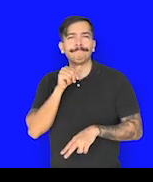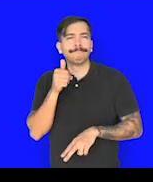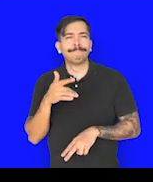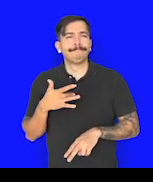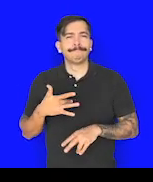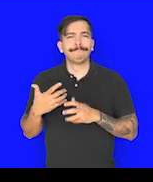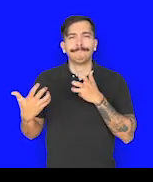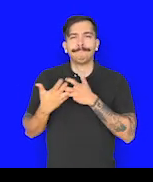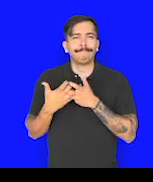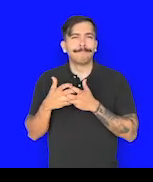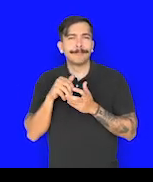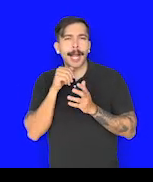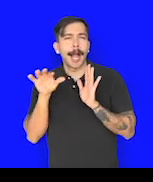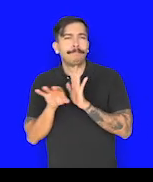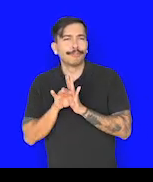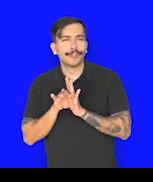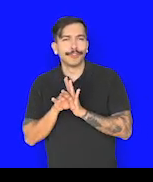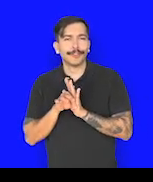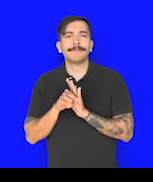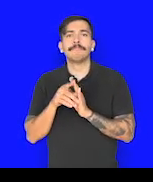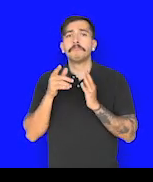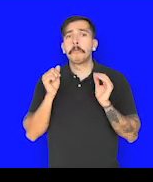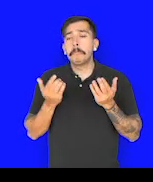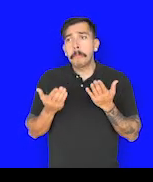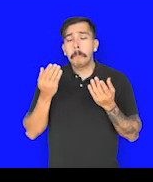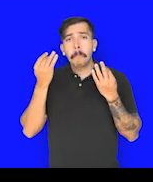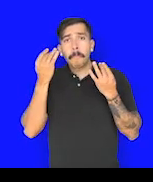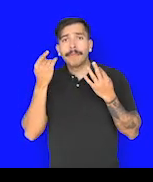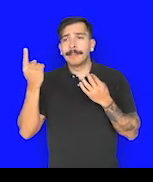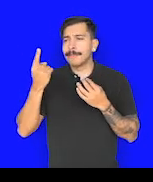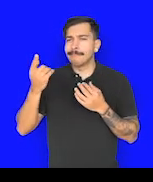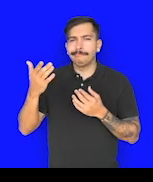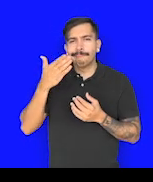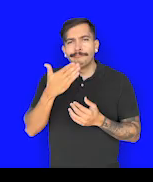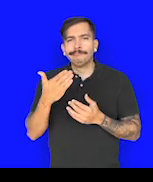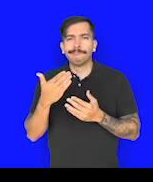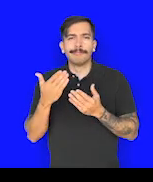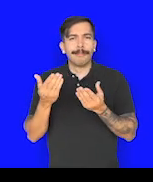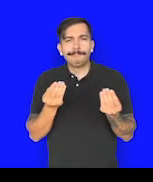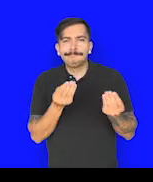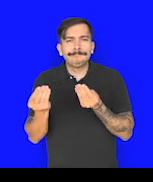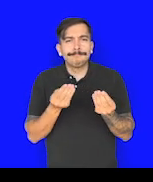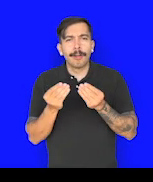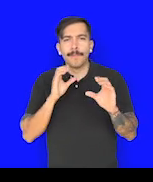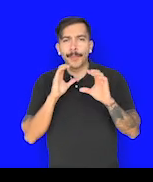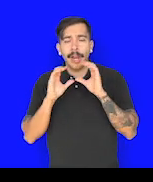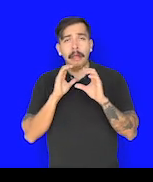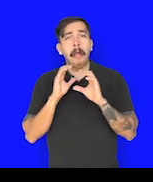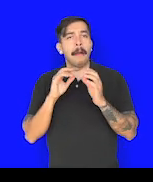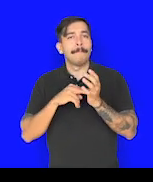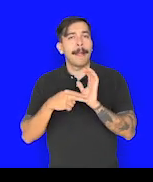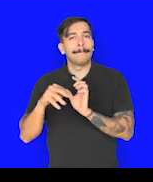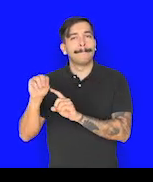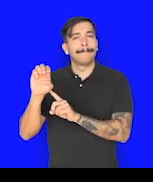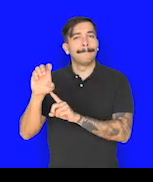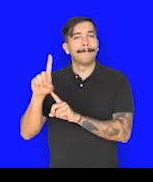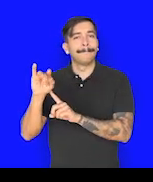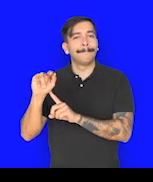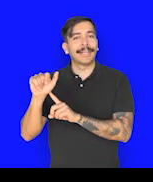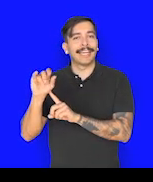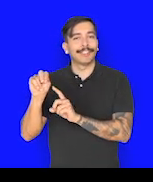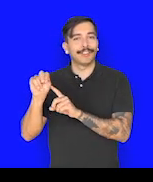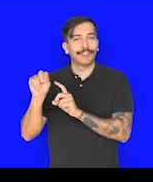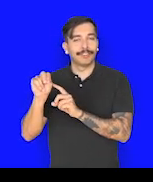option, and you think it would be good to have someone help with communications, you may want to suggest